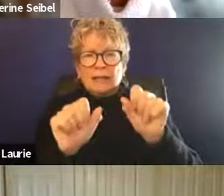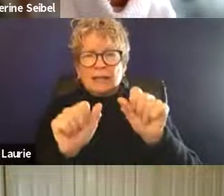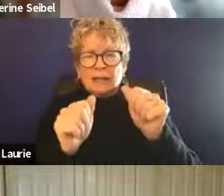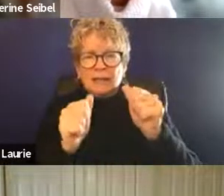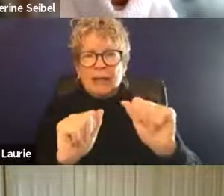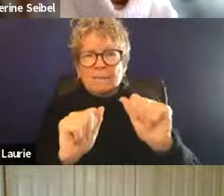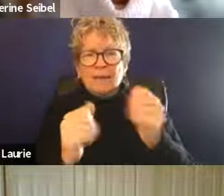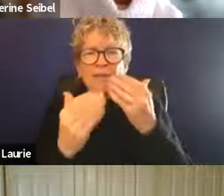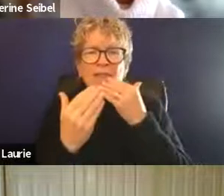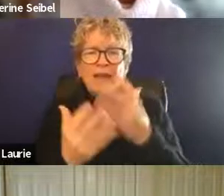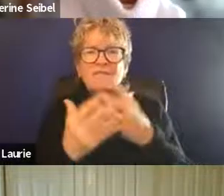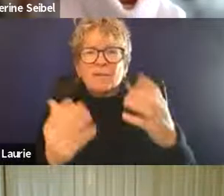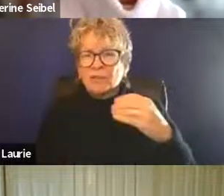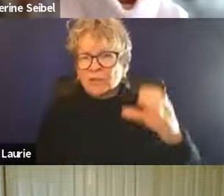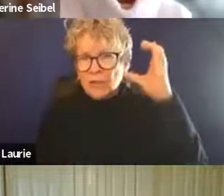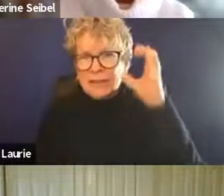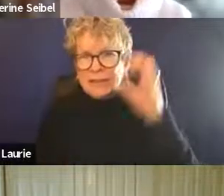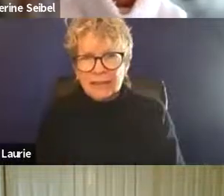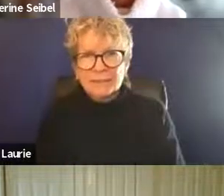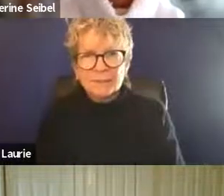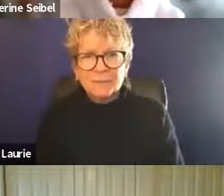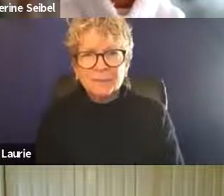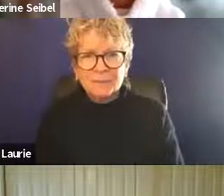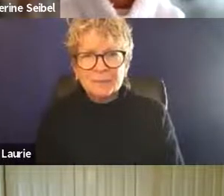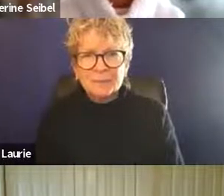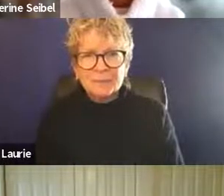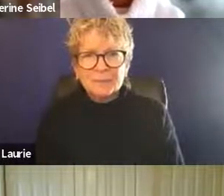Thank you very much for listening.